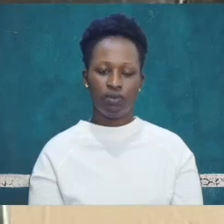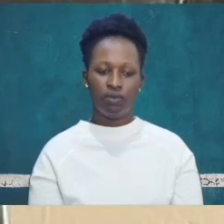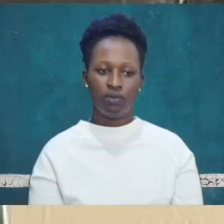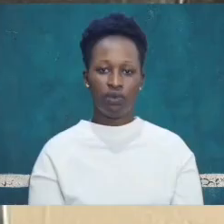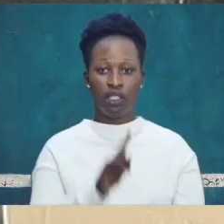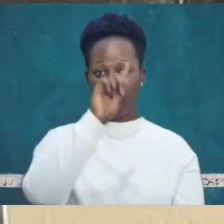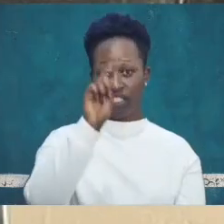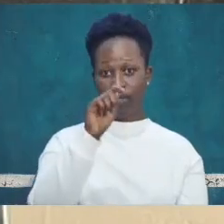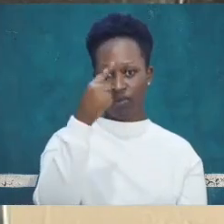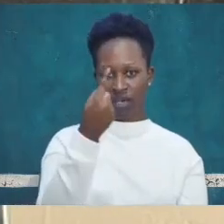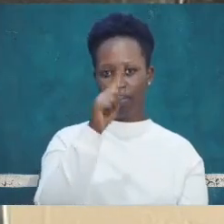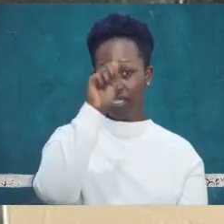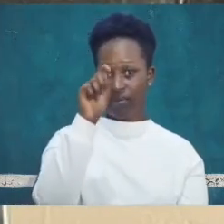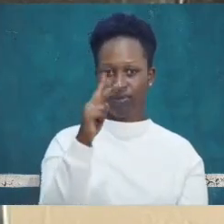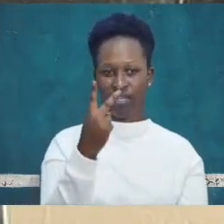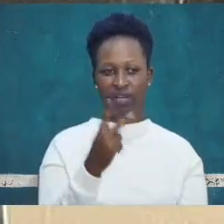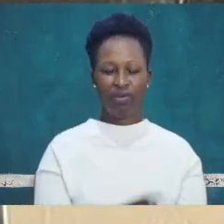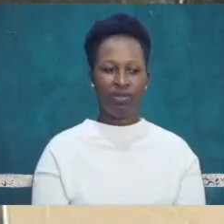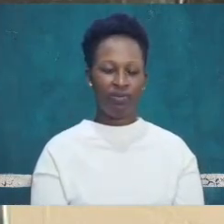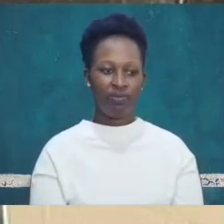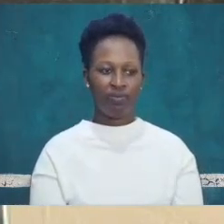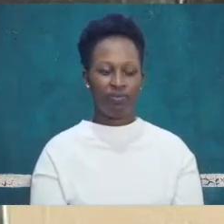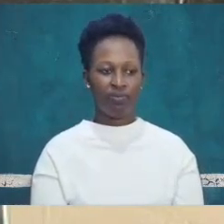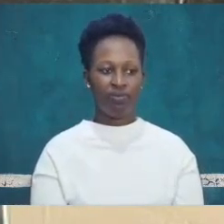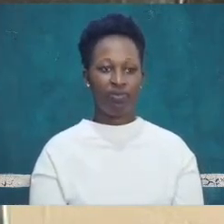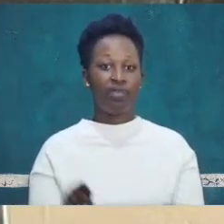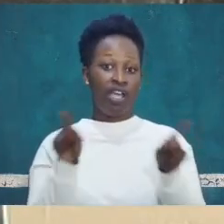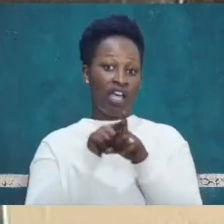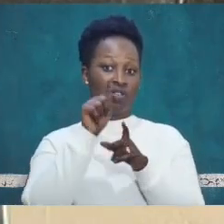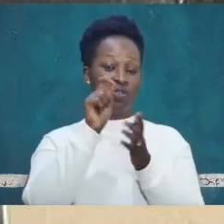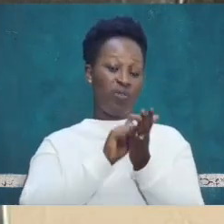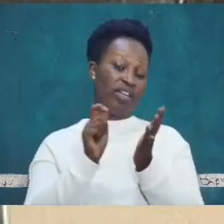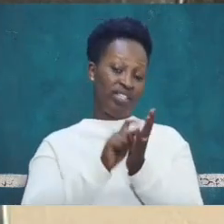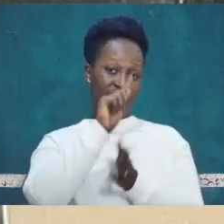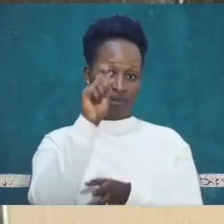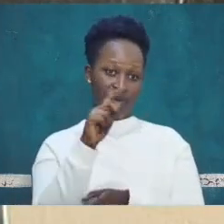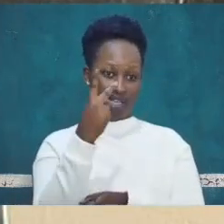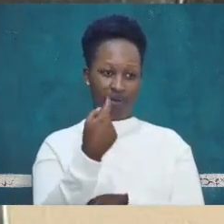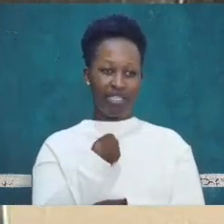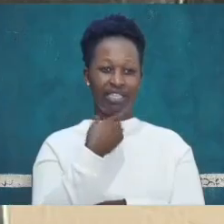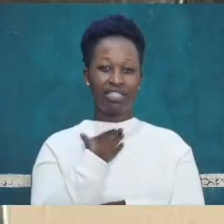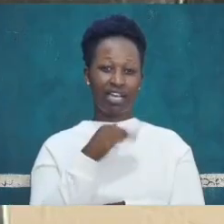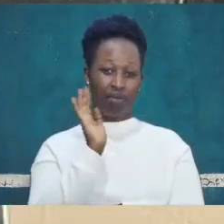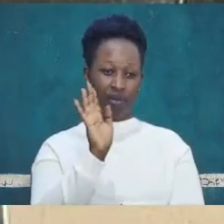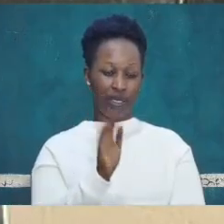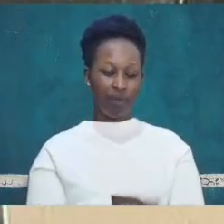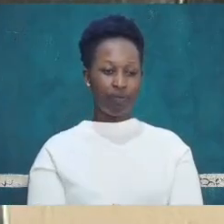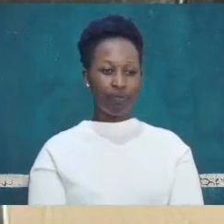That is question 1. Question 2, as you write question 2, I want you to